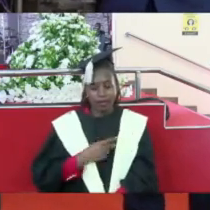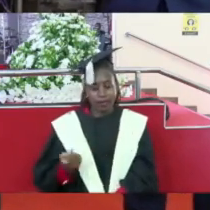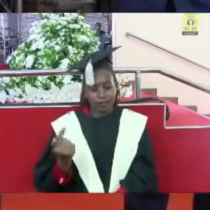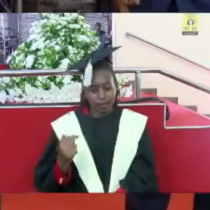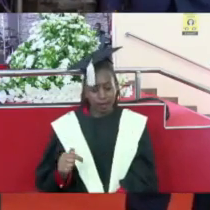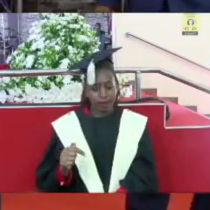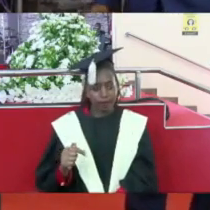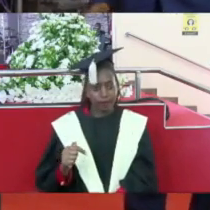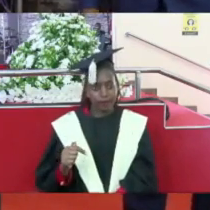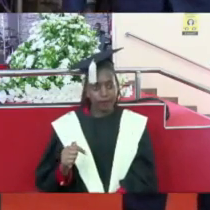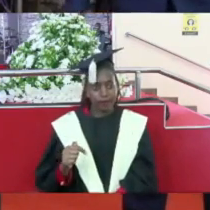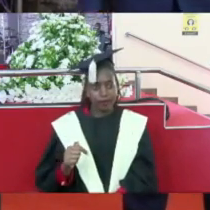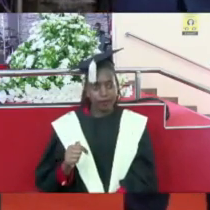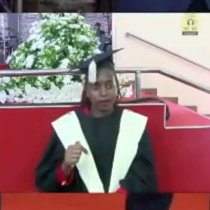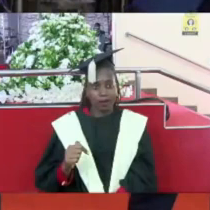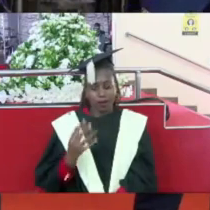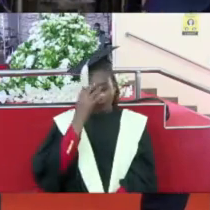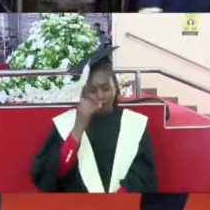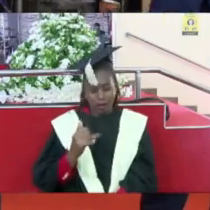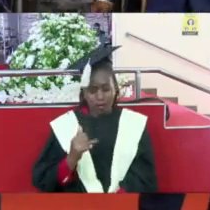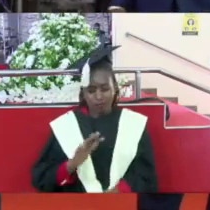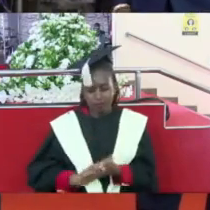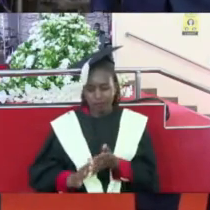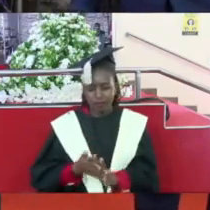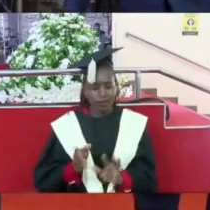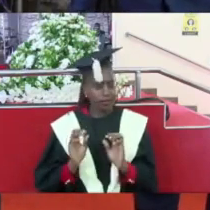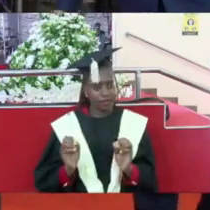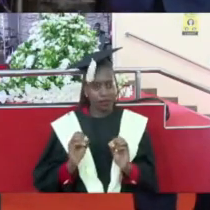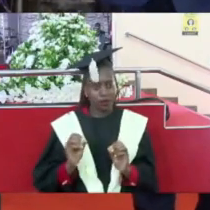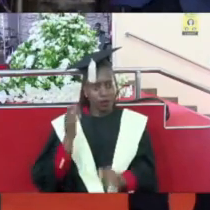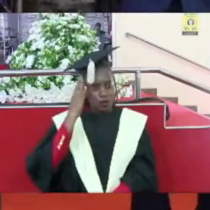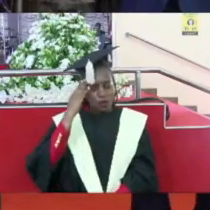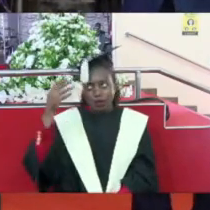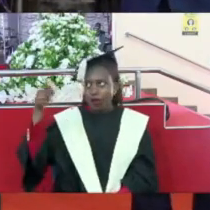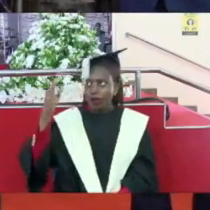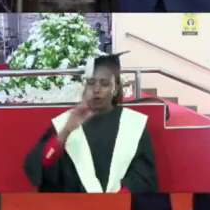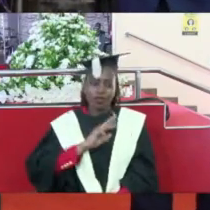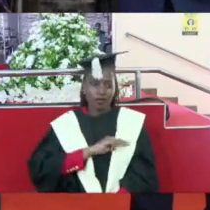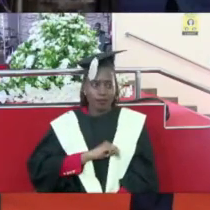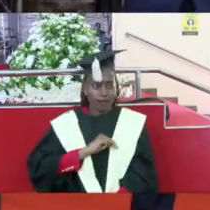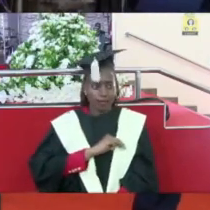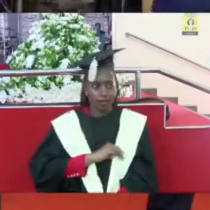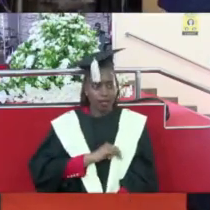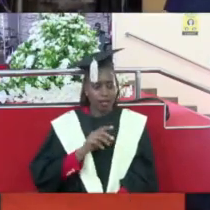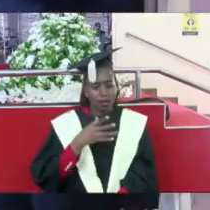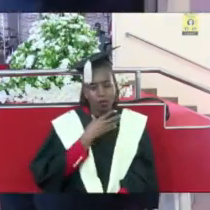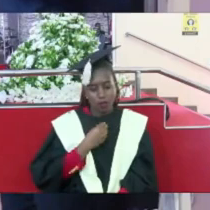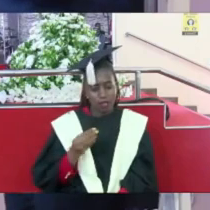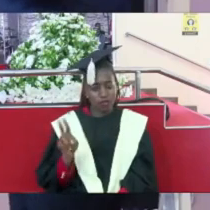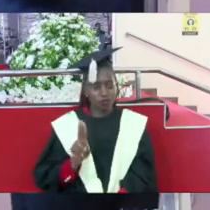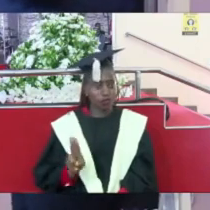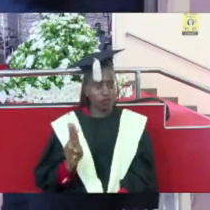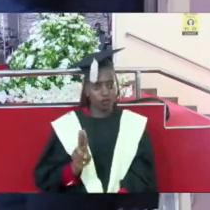because he has refused to repent. You know God's mercy. You want to use it. But God